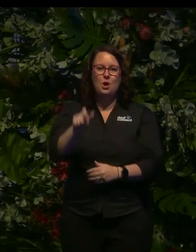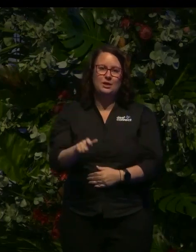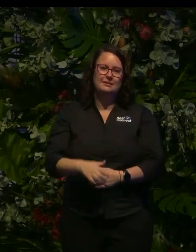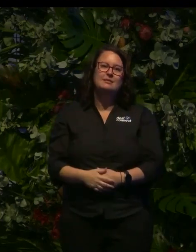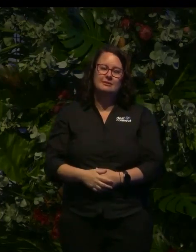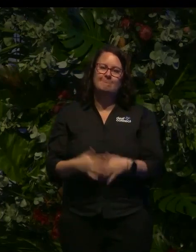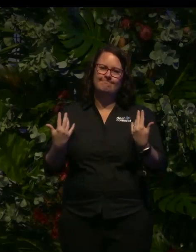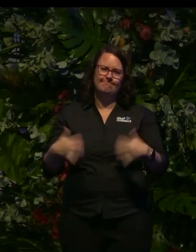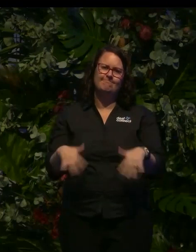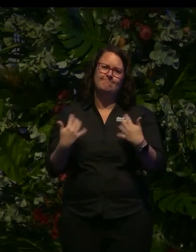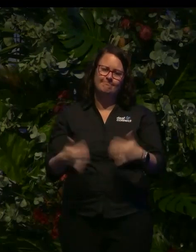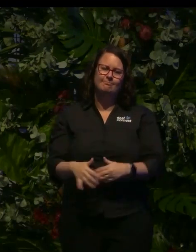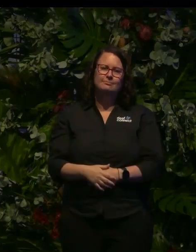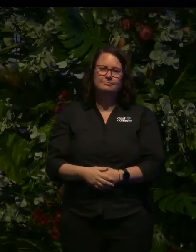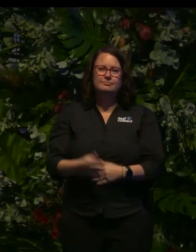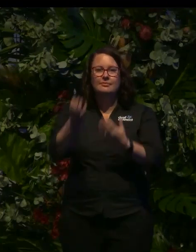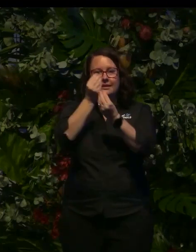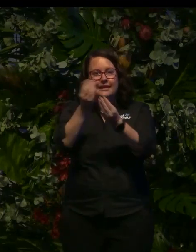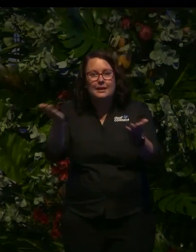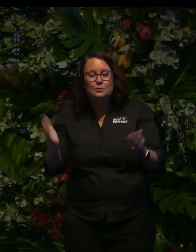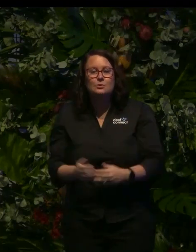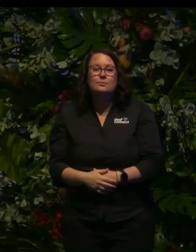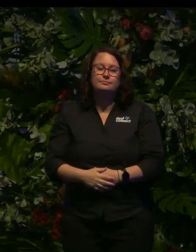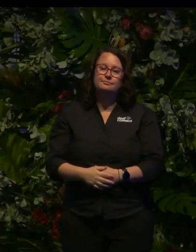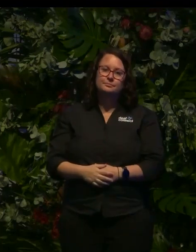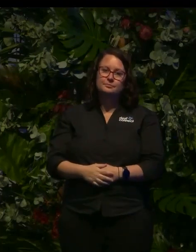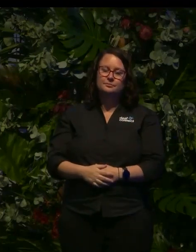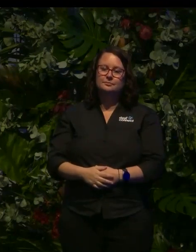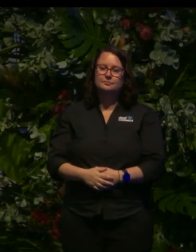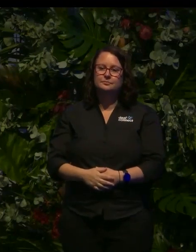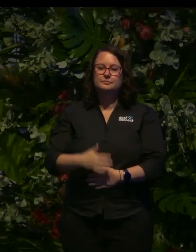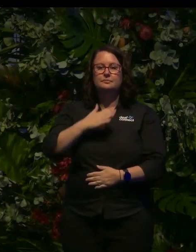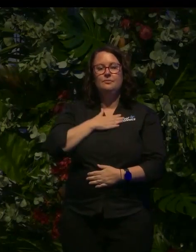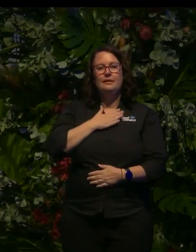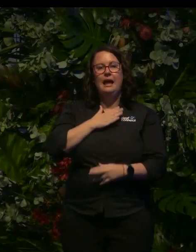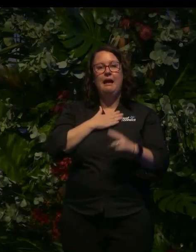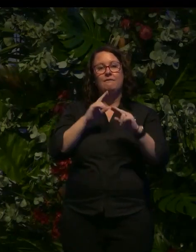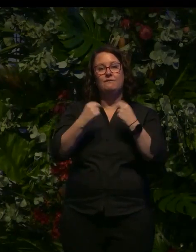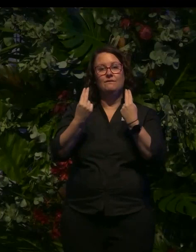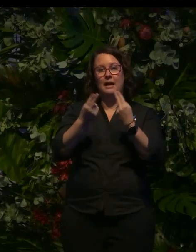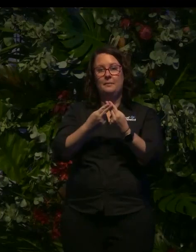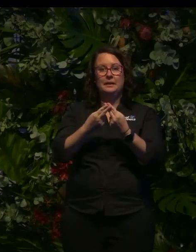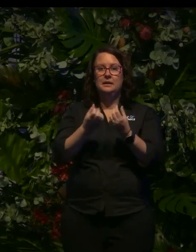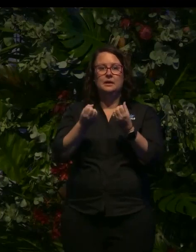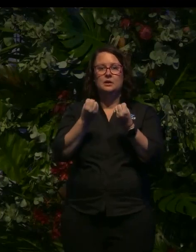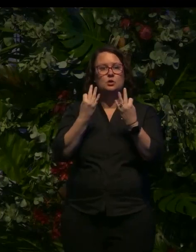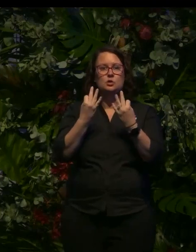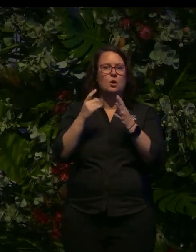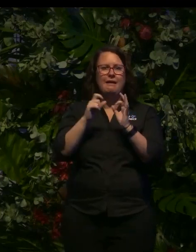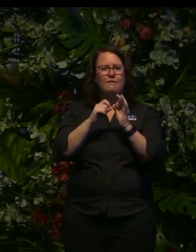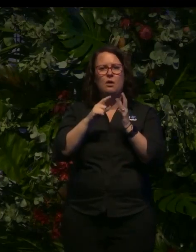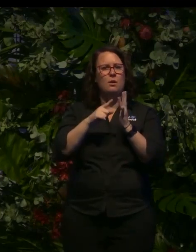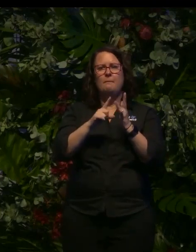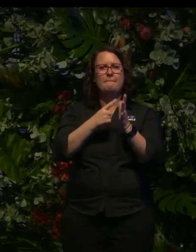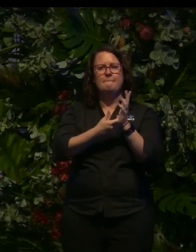So that's just to let you know, our families doesn't have border, and we should still